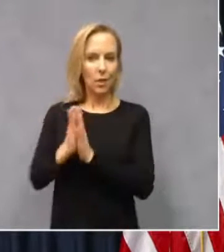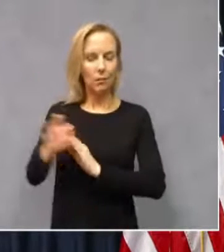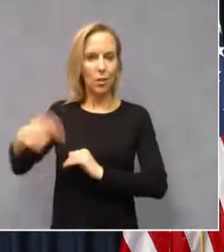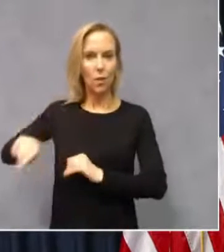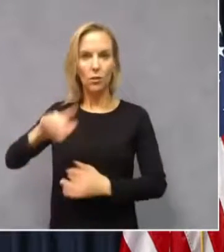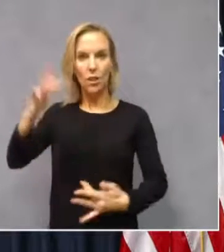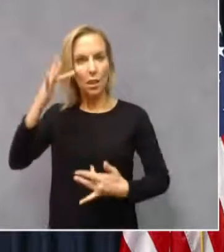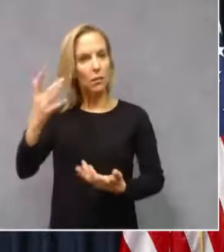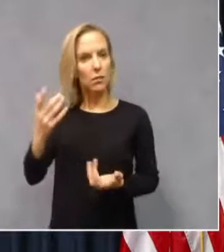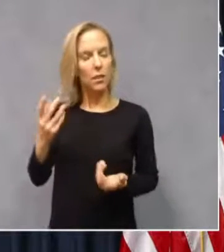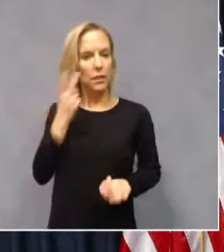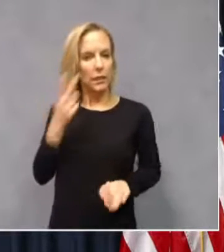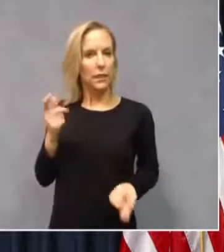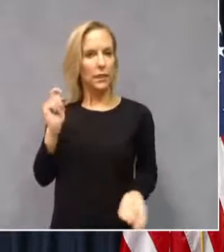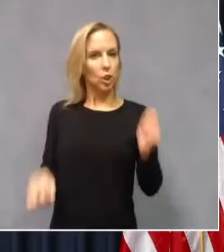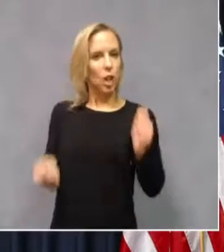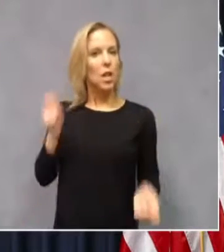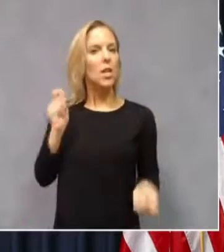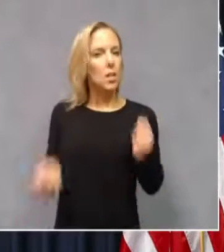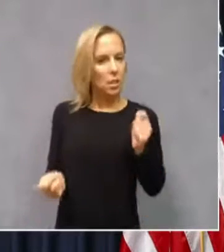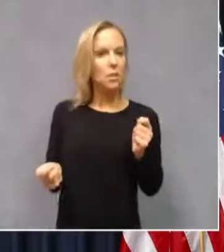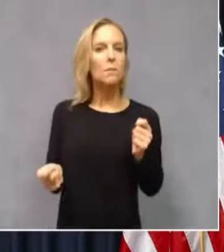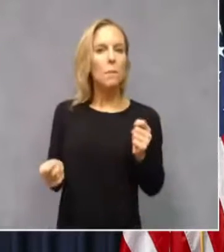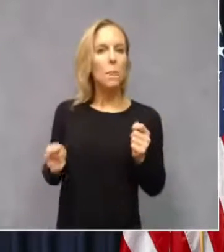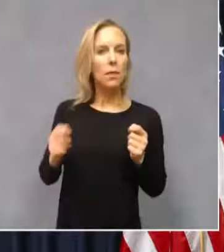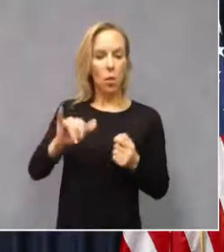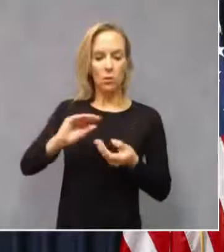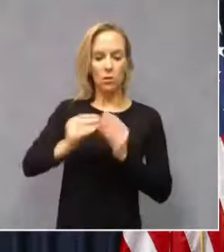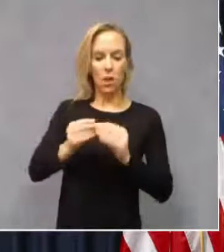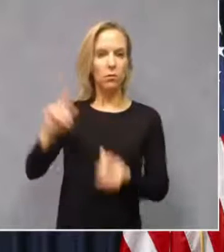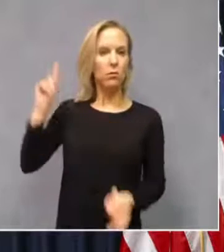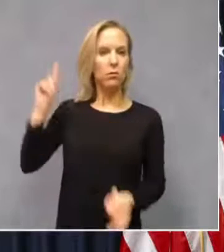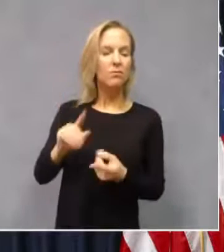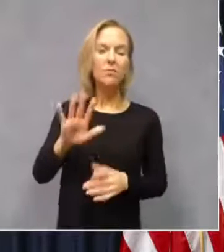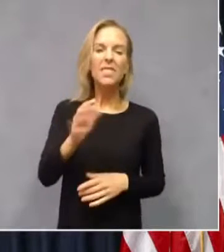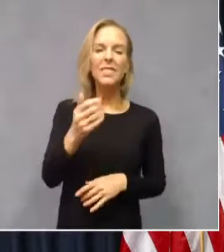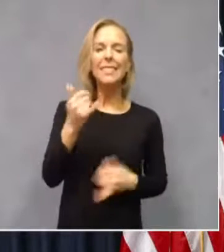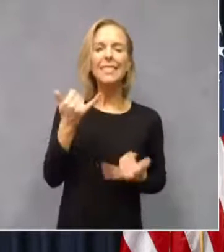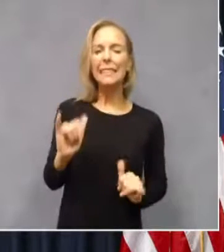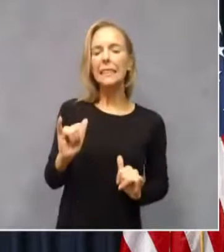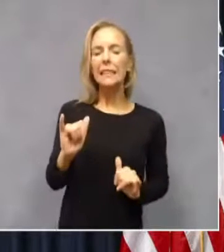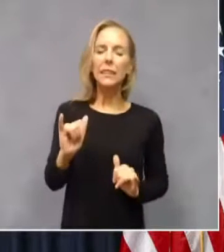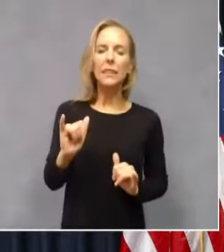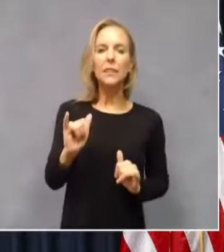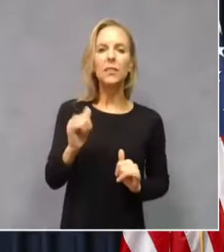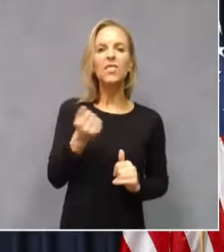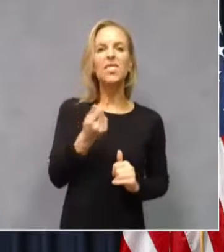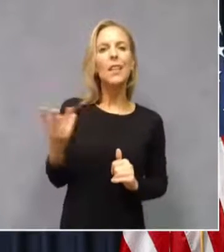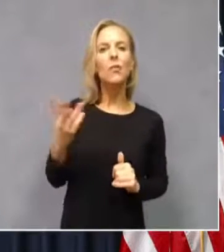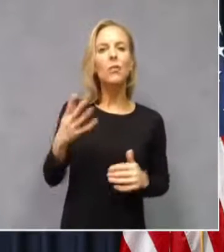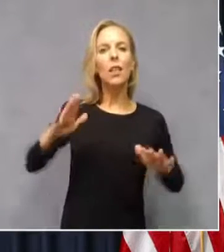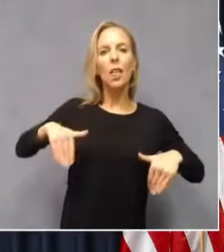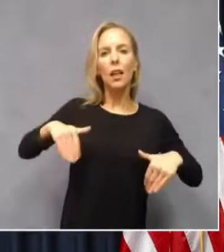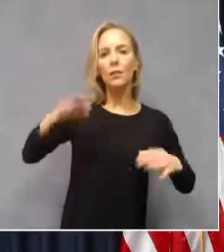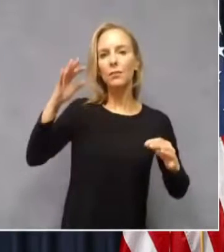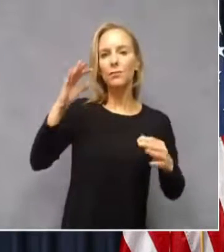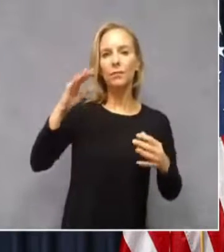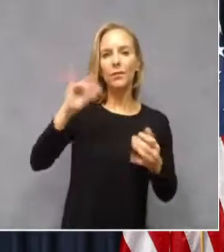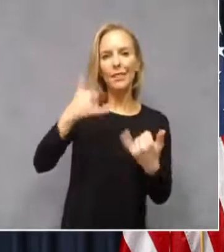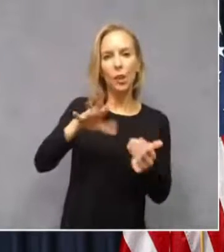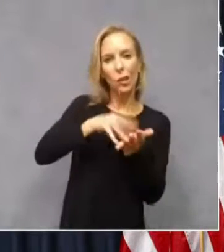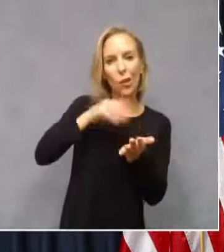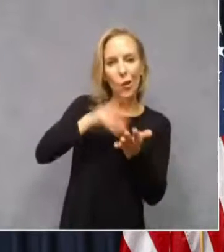a change in those numbers. Still a couple things we don't know about the vaccine. If you can spread it